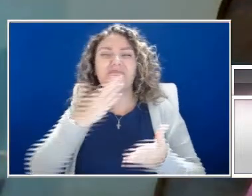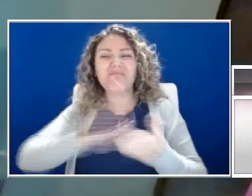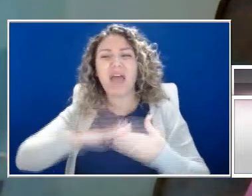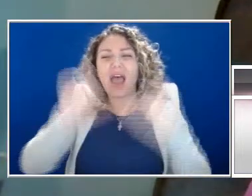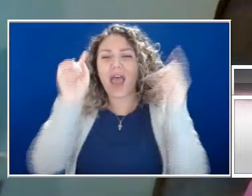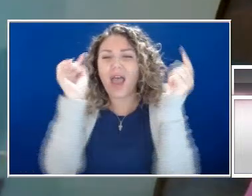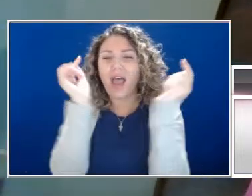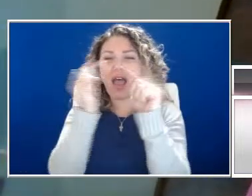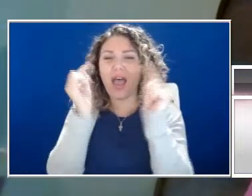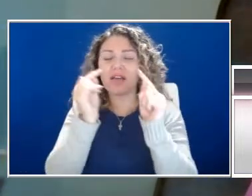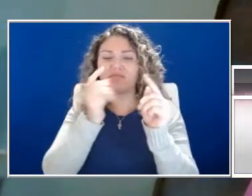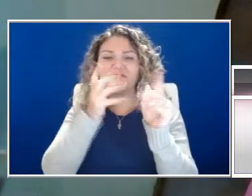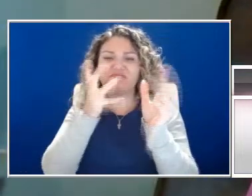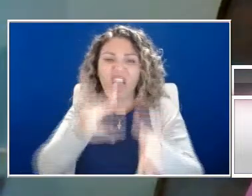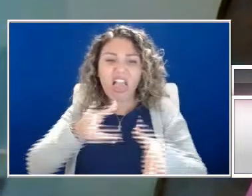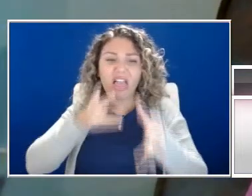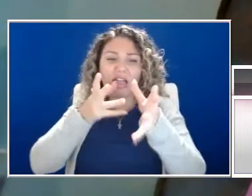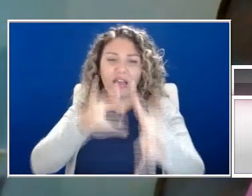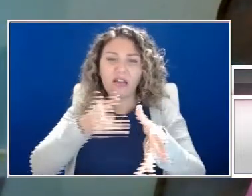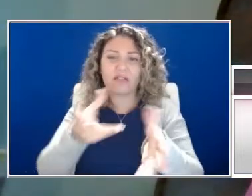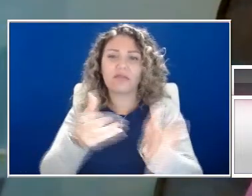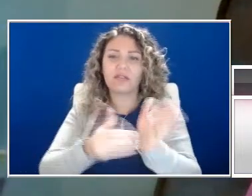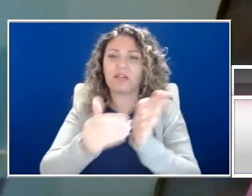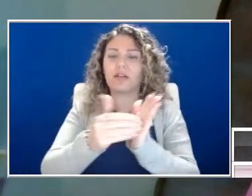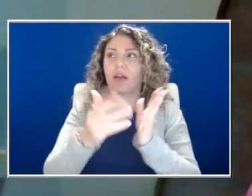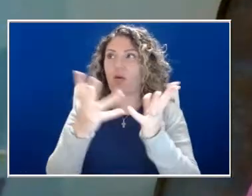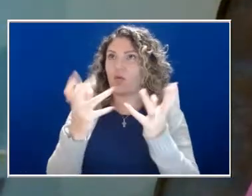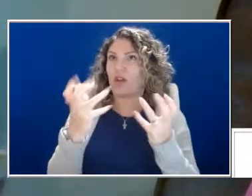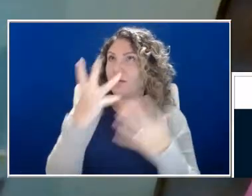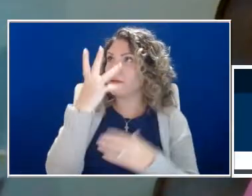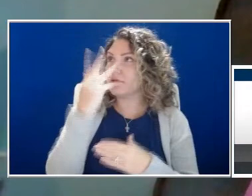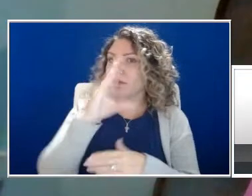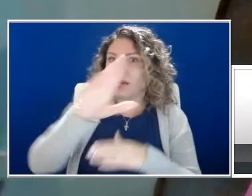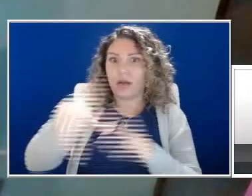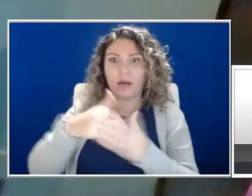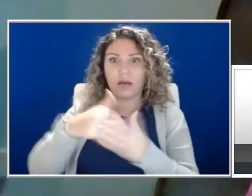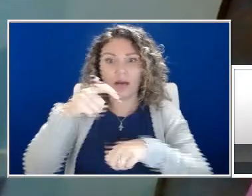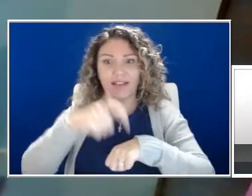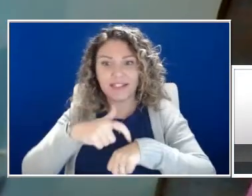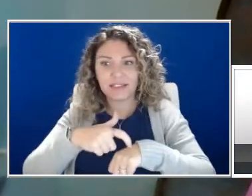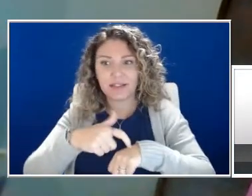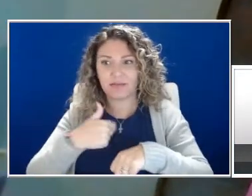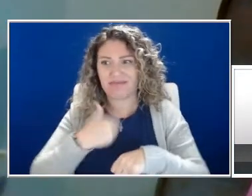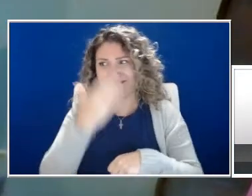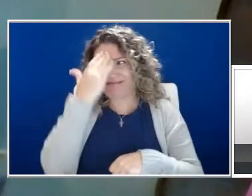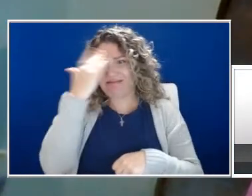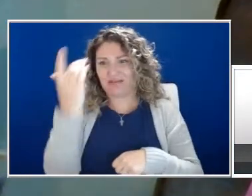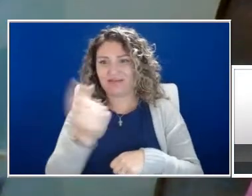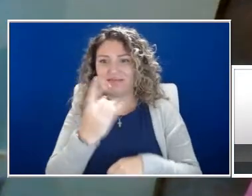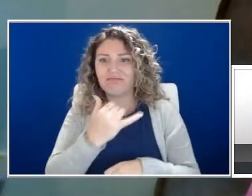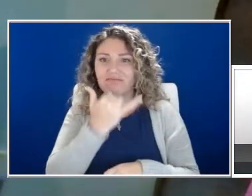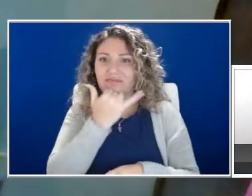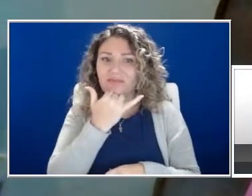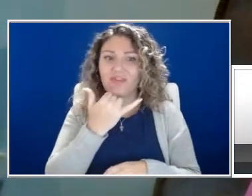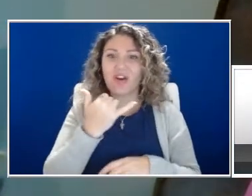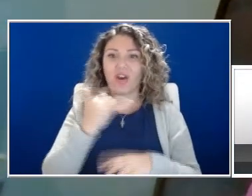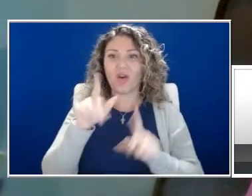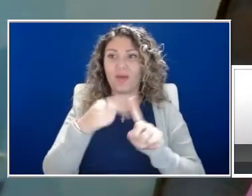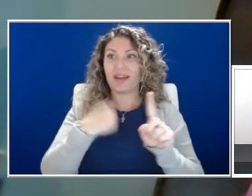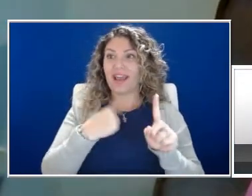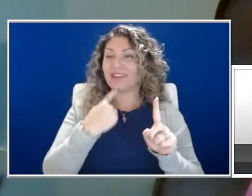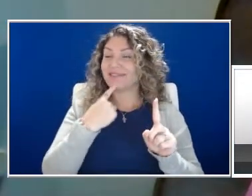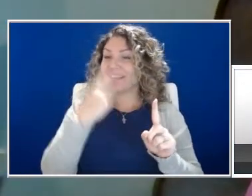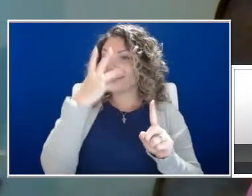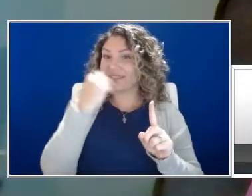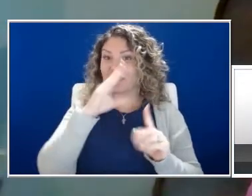headaches. I would vomit a lot, and I wanted to sleep all the time. So I knew that there was something wrong. And when I say sleep all the time,